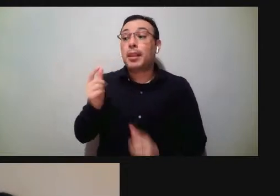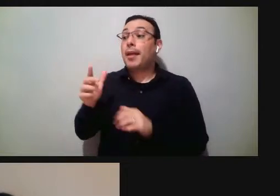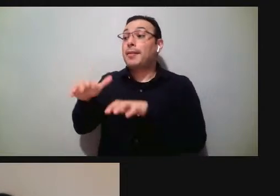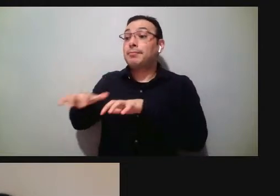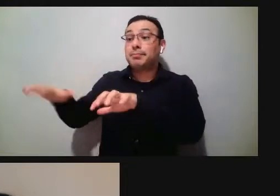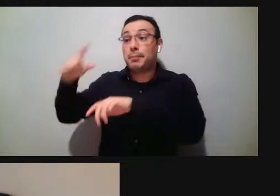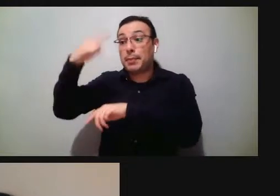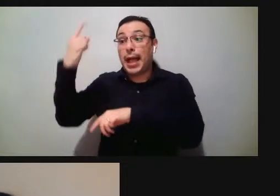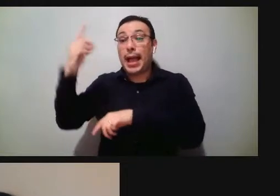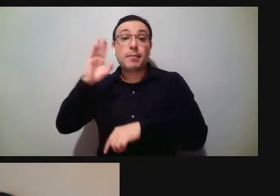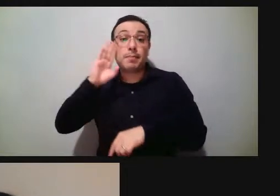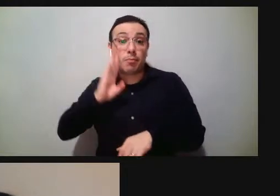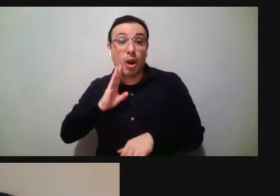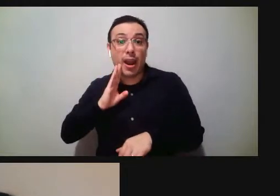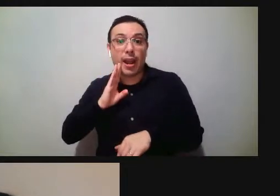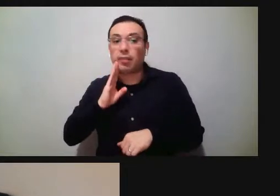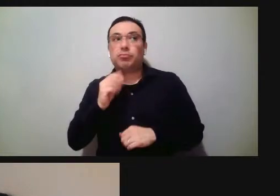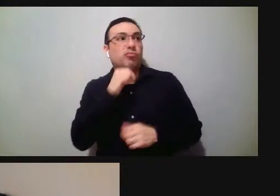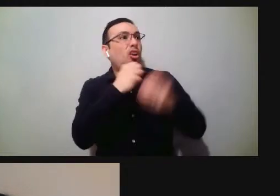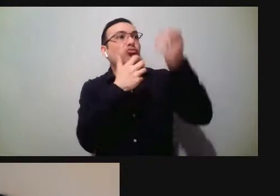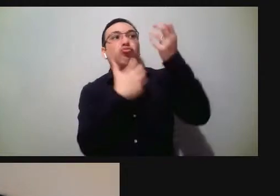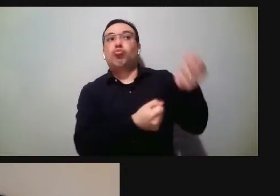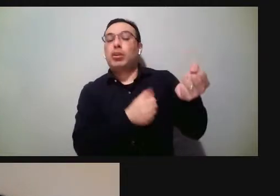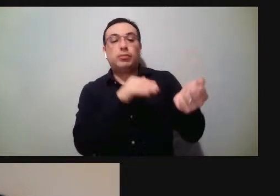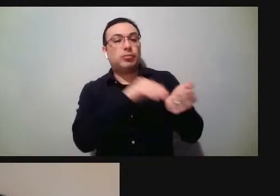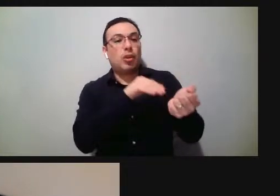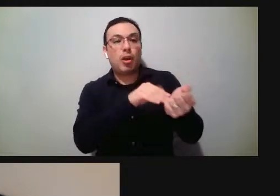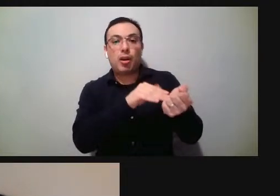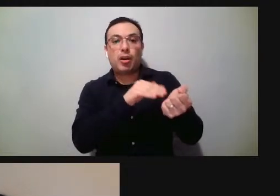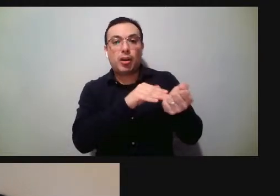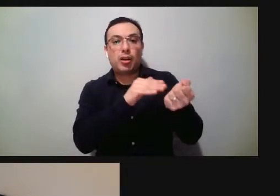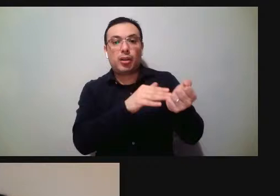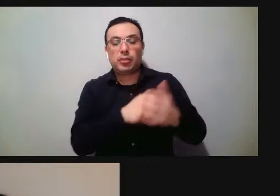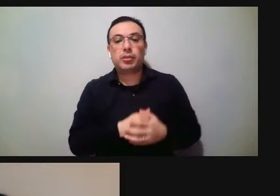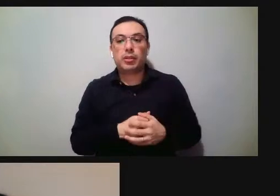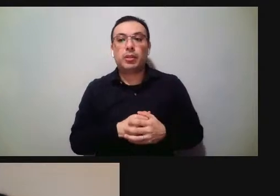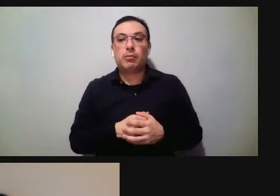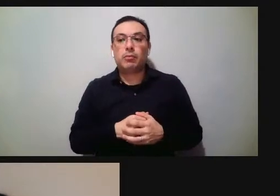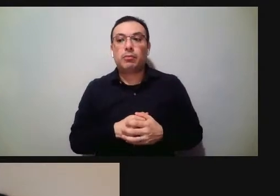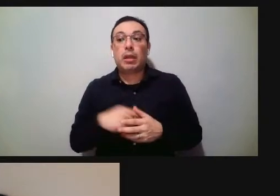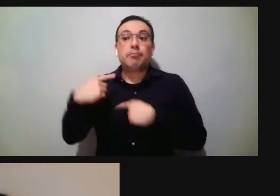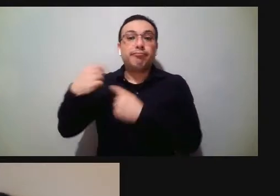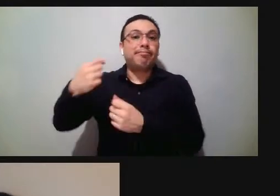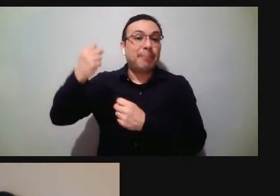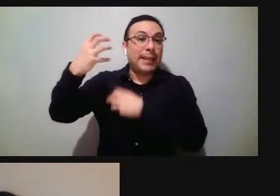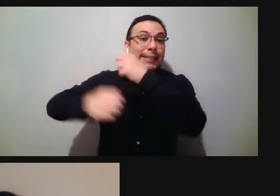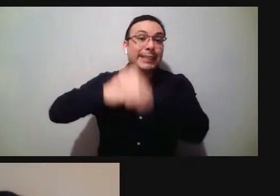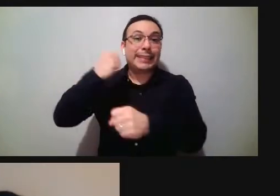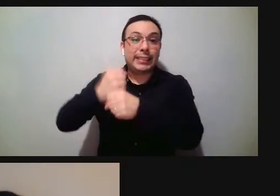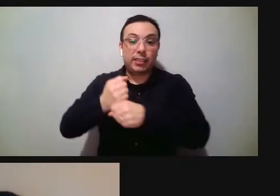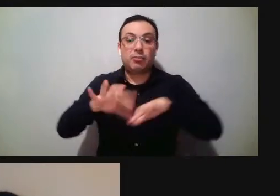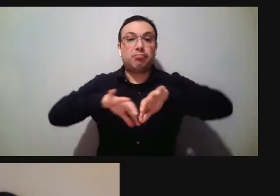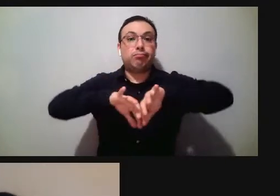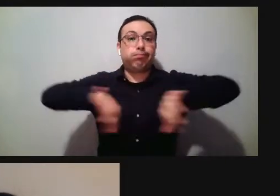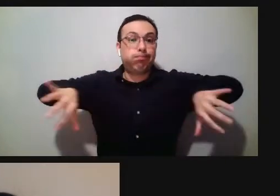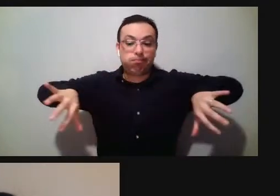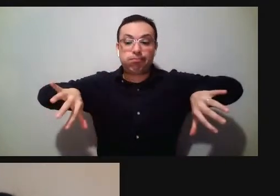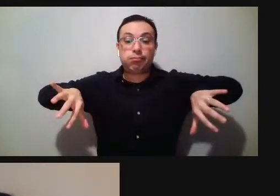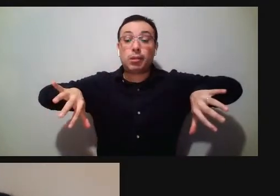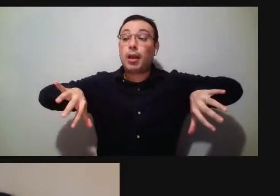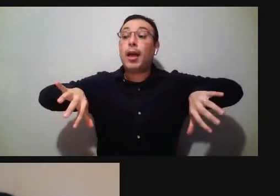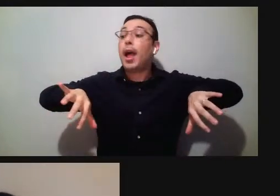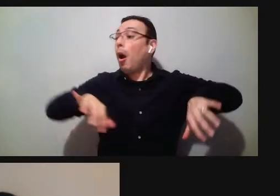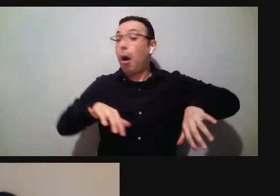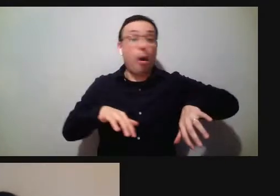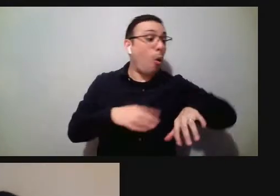real. We have a long history of segregation and many things that have happened in terms of science that should not have happened. And so we